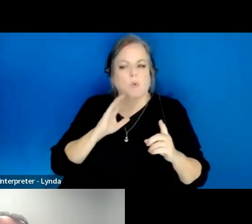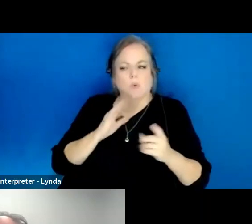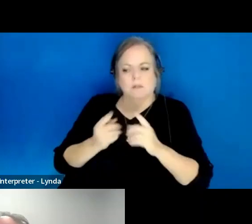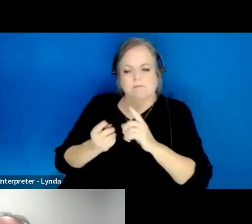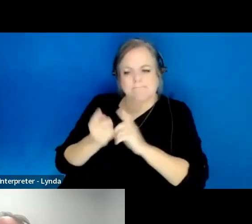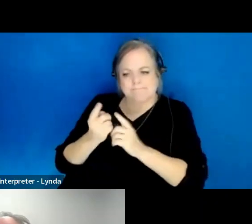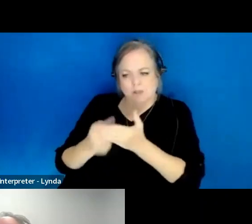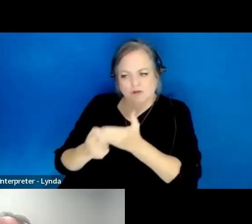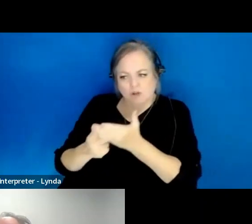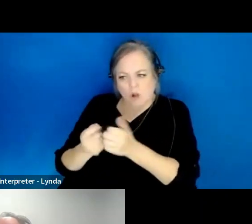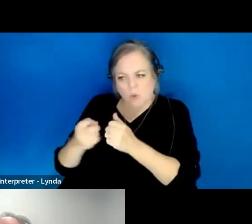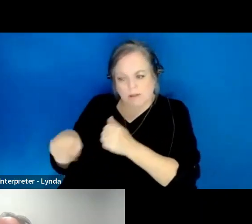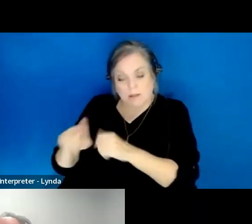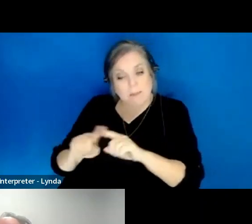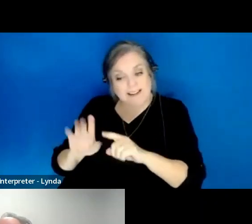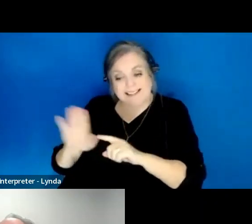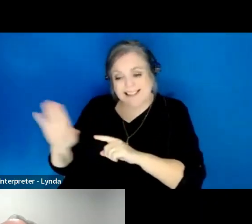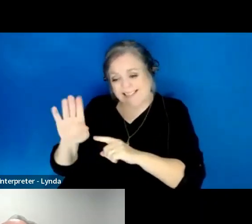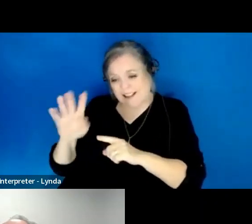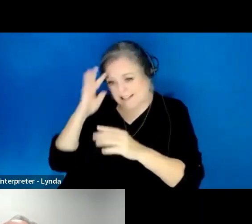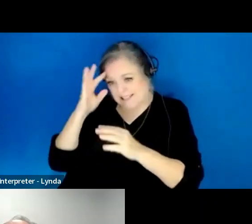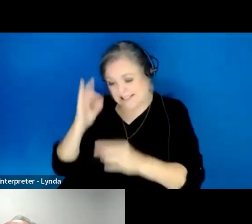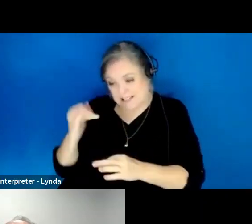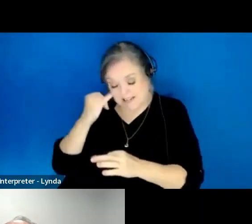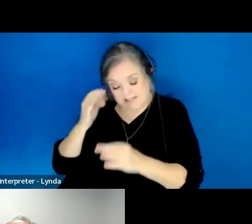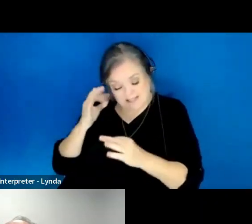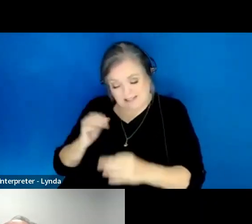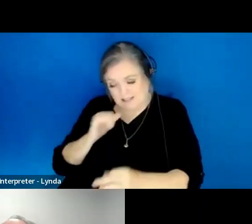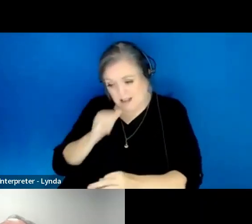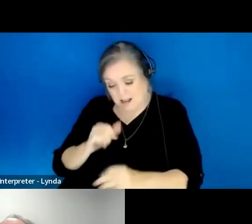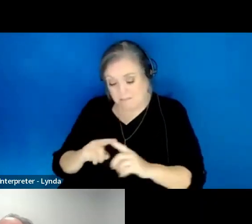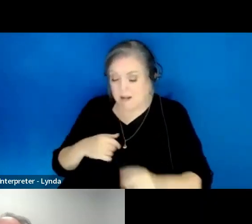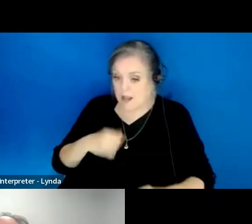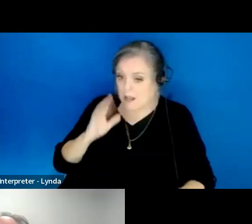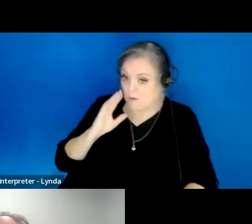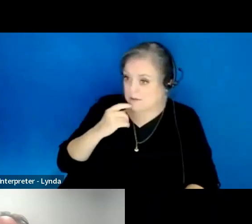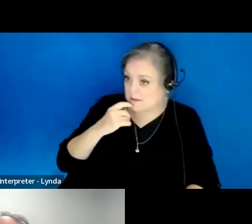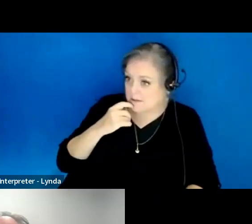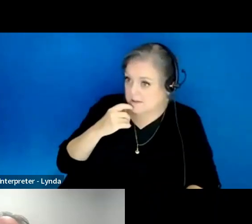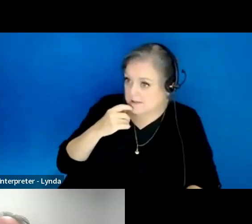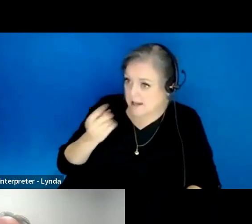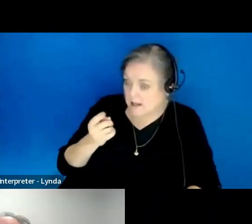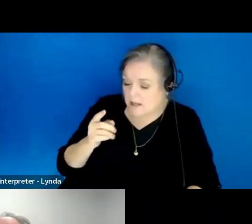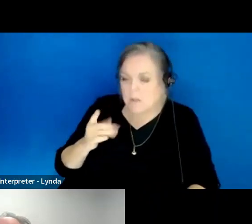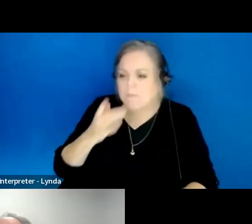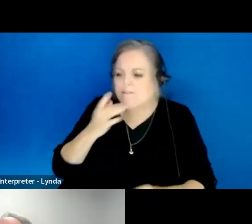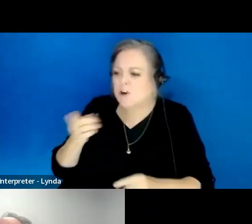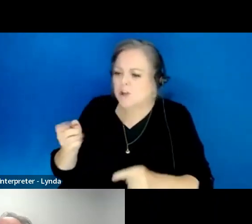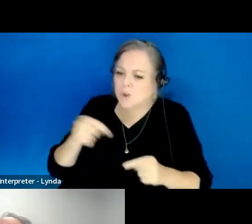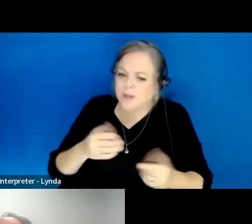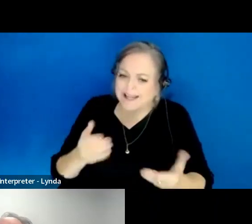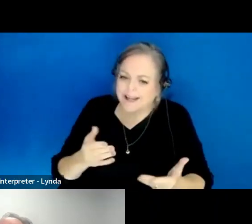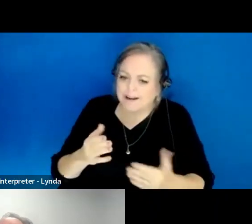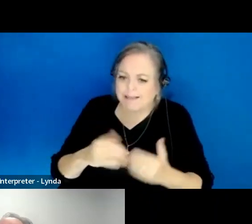was ultimately their decision if they chose not to. But I would say to them, I'd rather have you here than